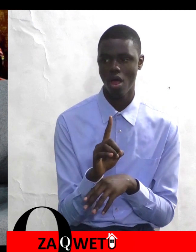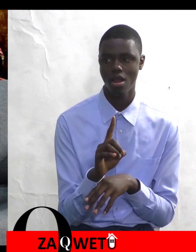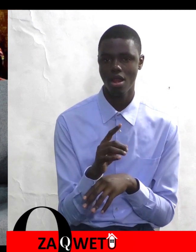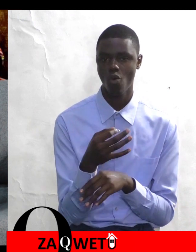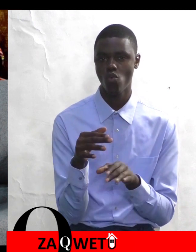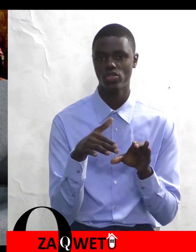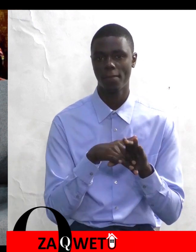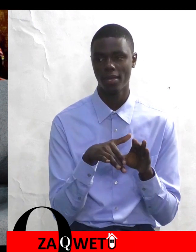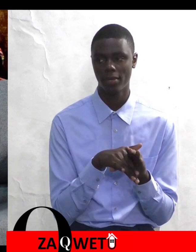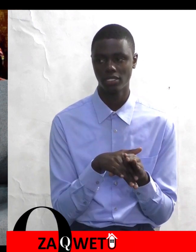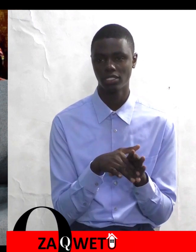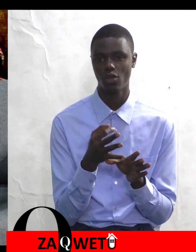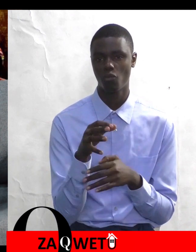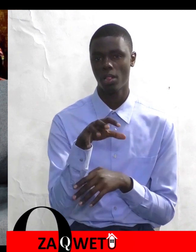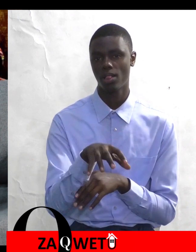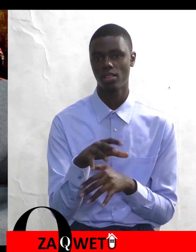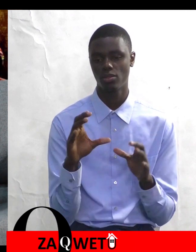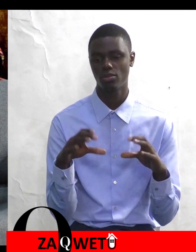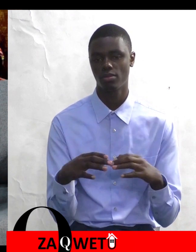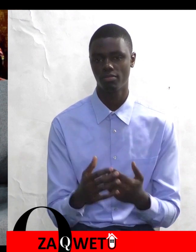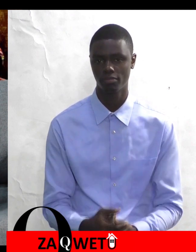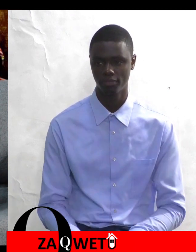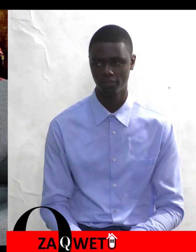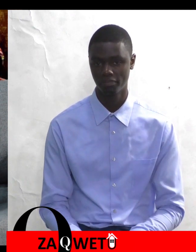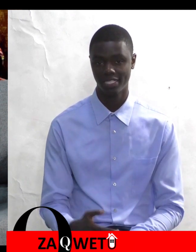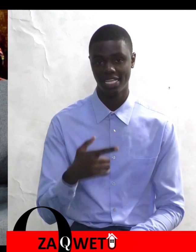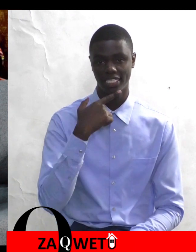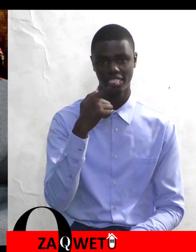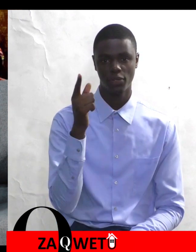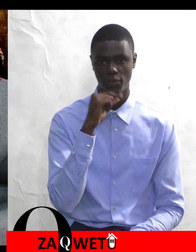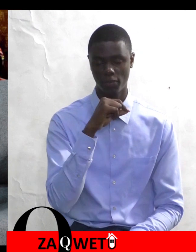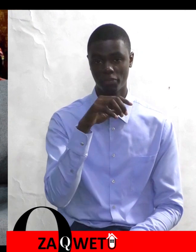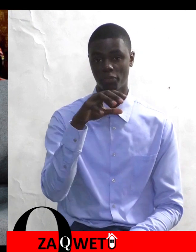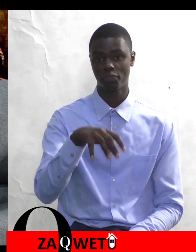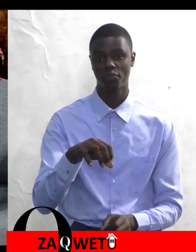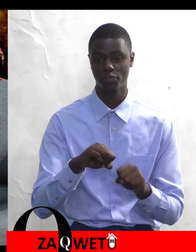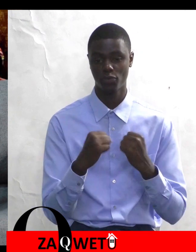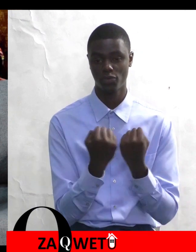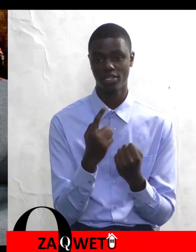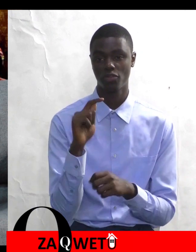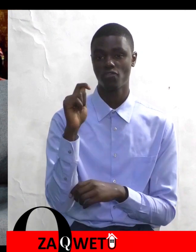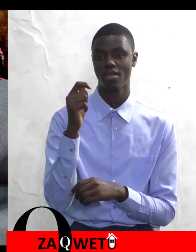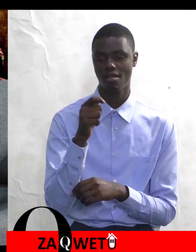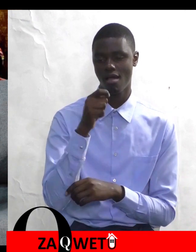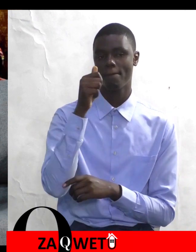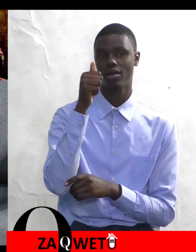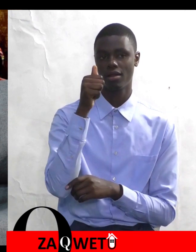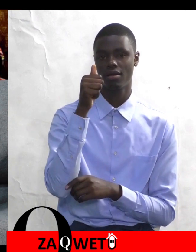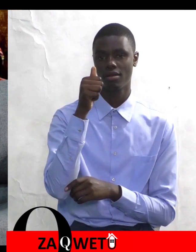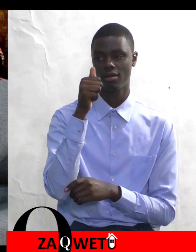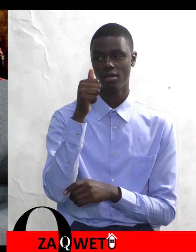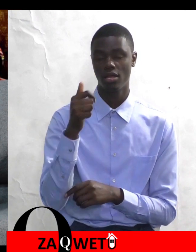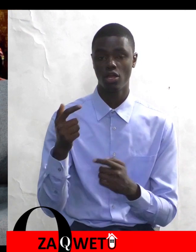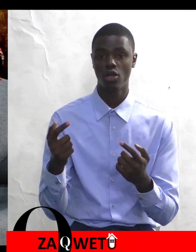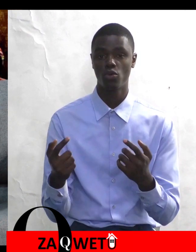as one of the members of Short Stature? So, like I said, the Short Stature Society